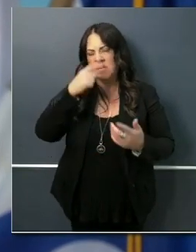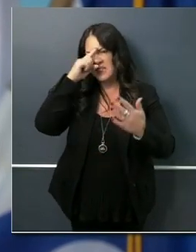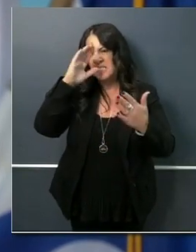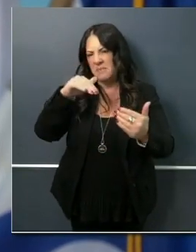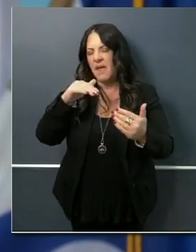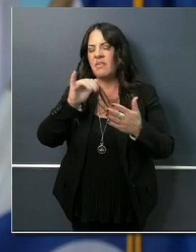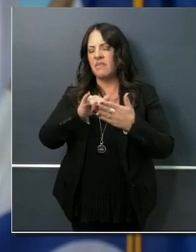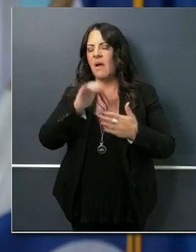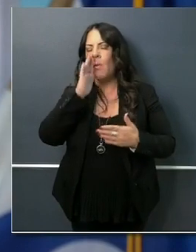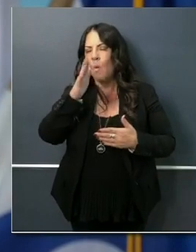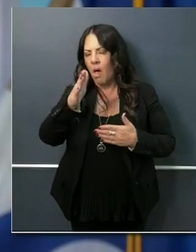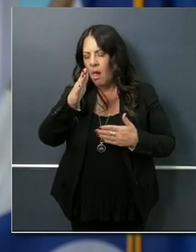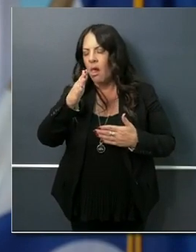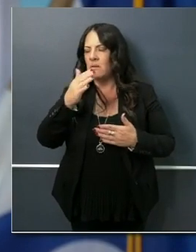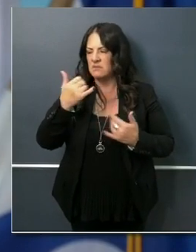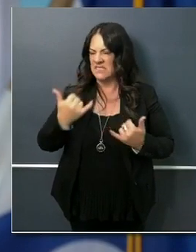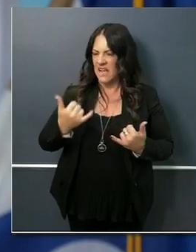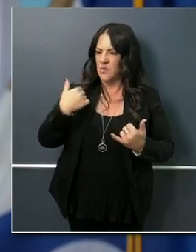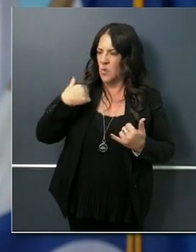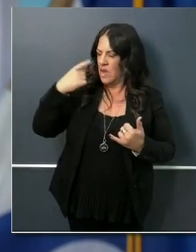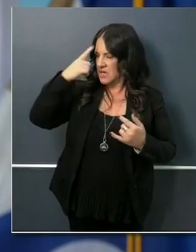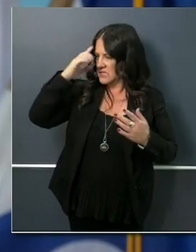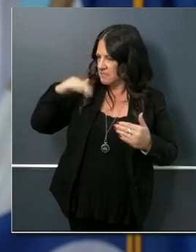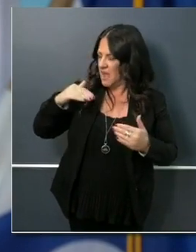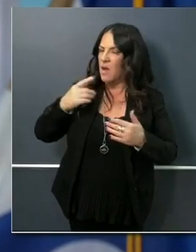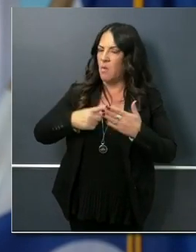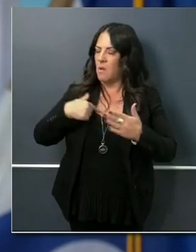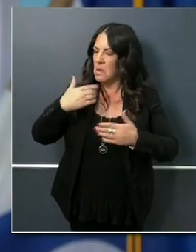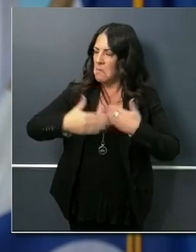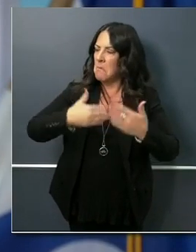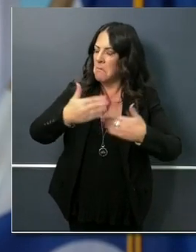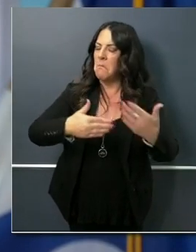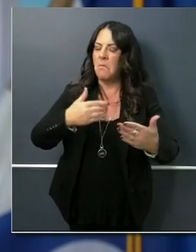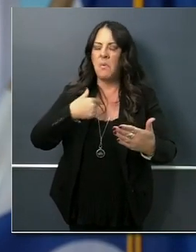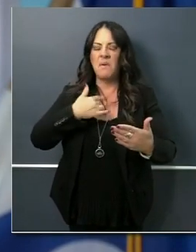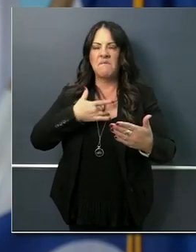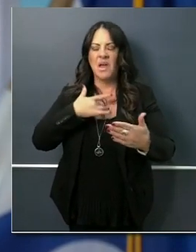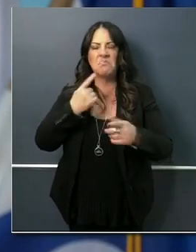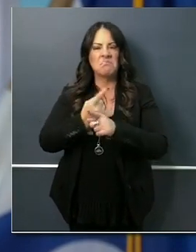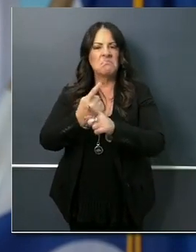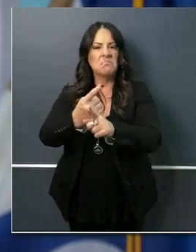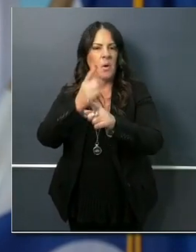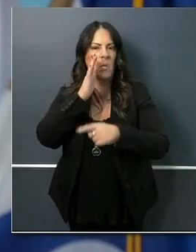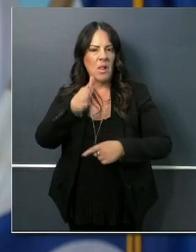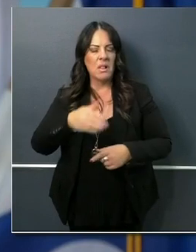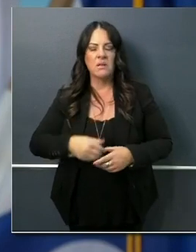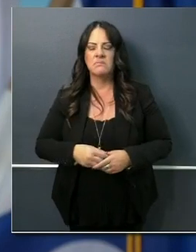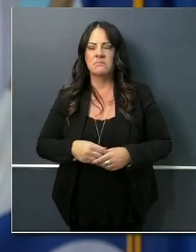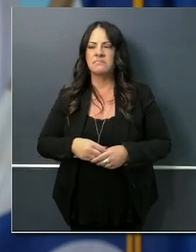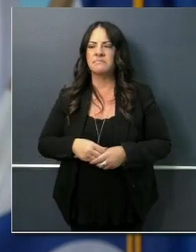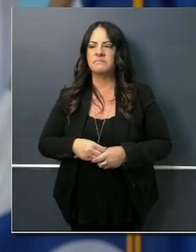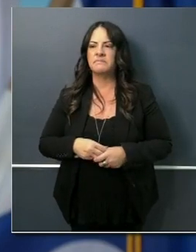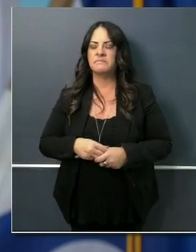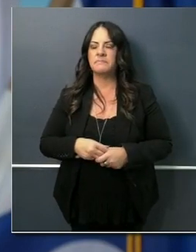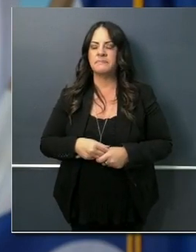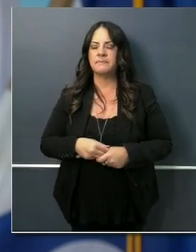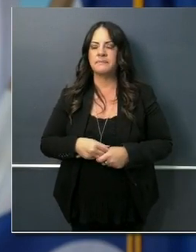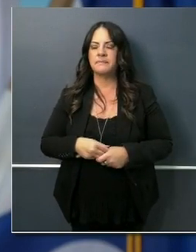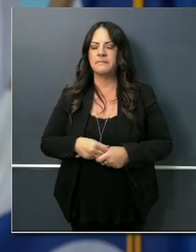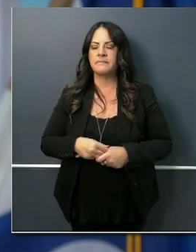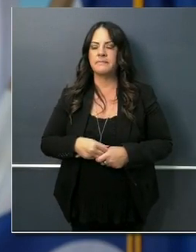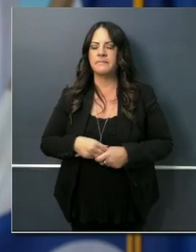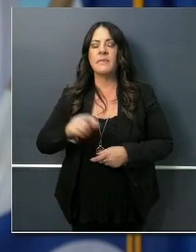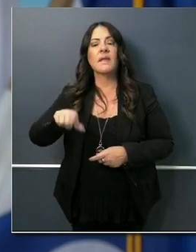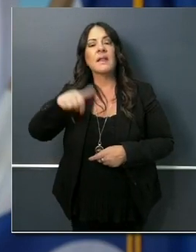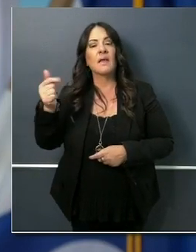anticipated is going exactly as we had anticipated. Next question. Taryn Luna, LA Times. Governor, can you provide